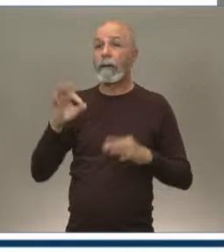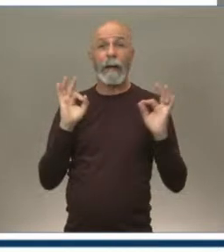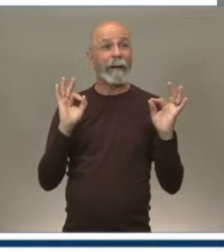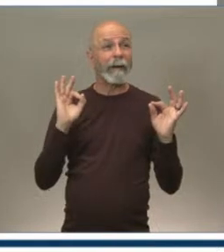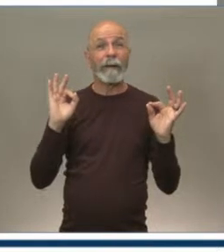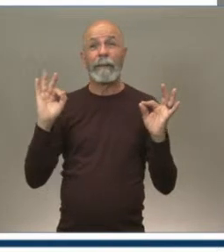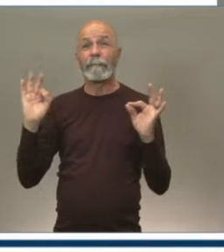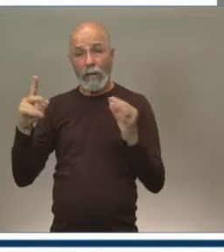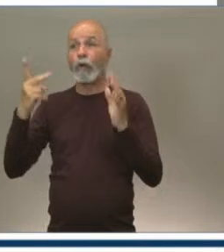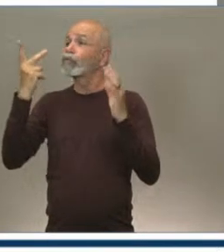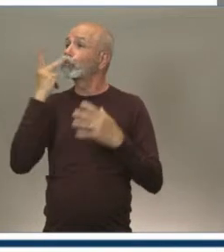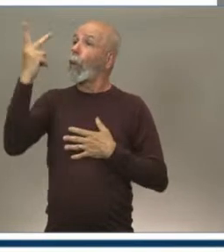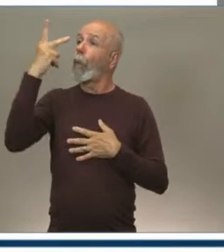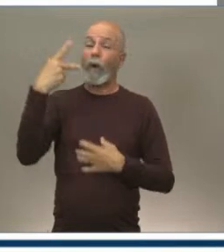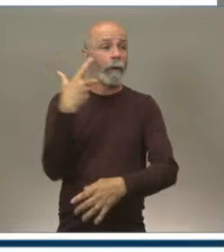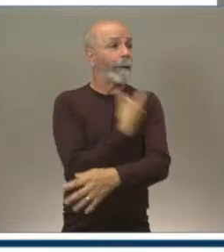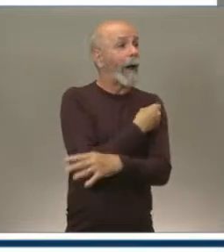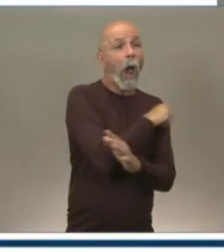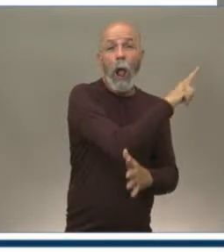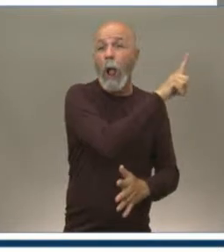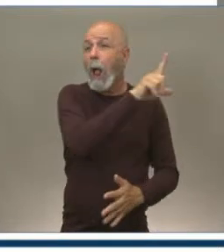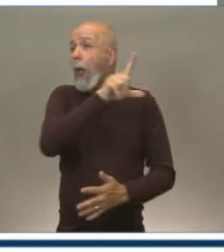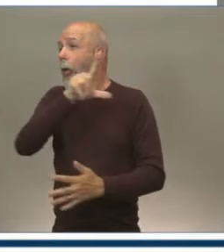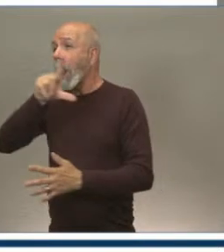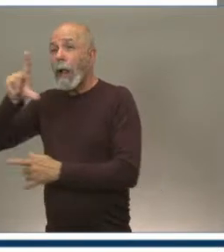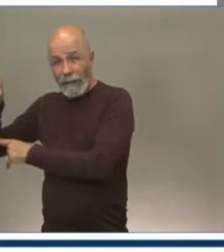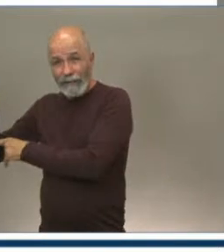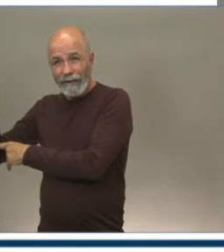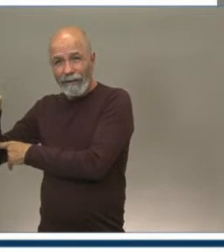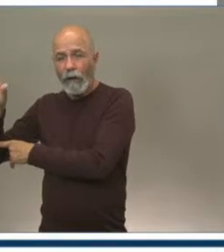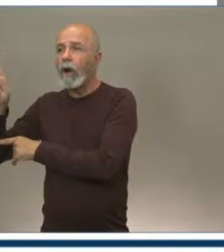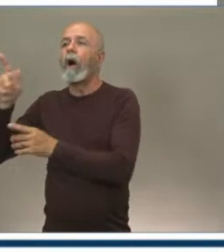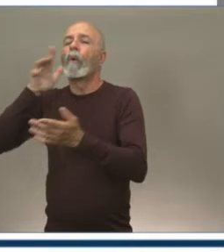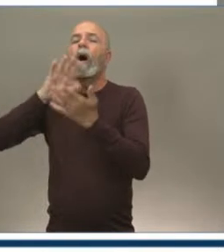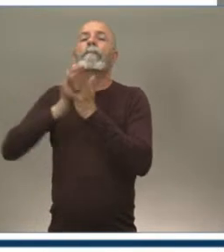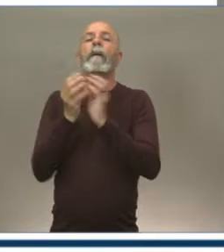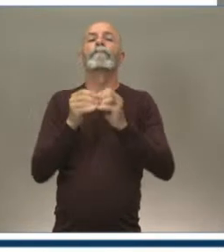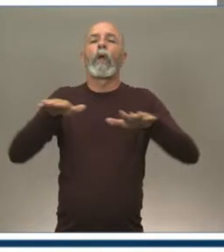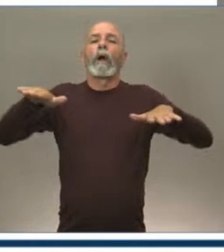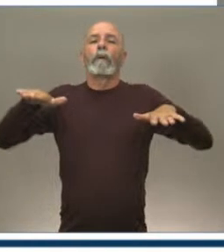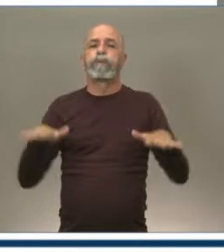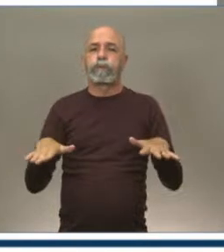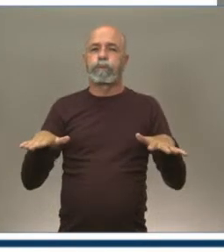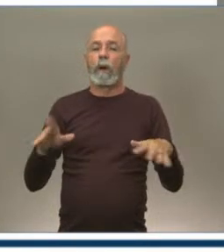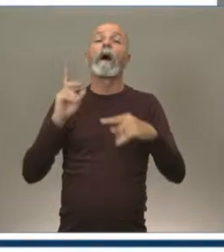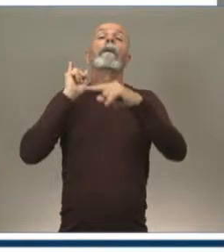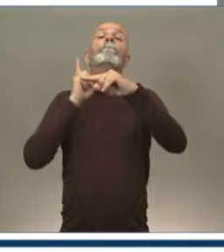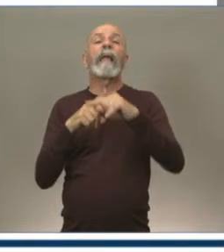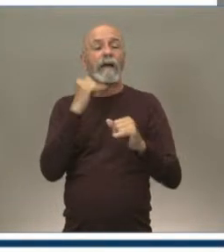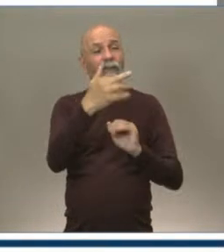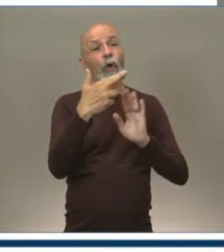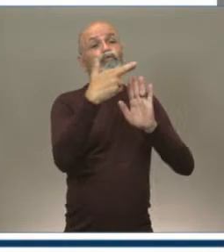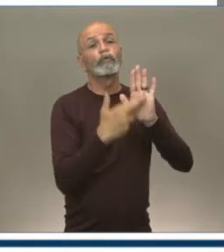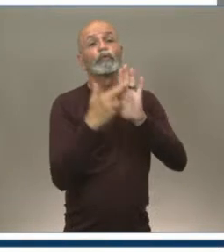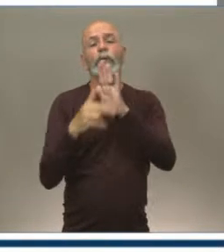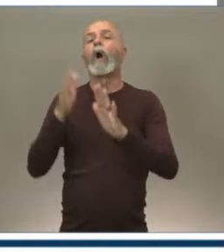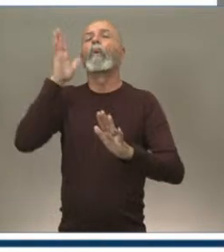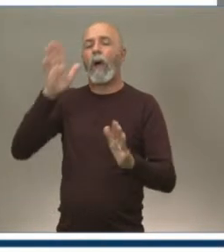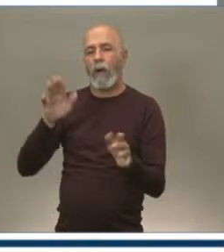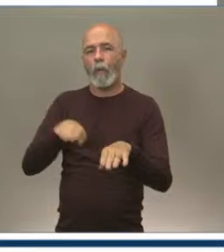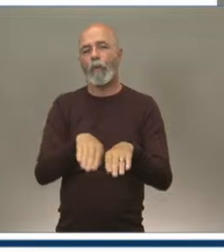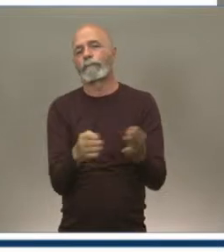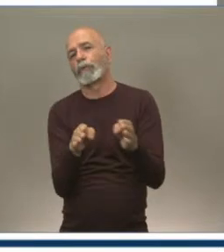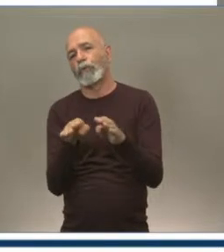doses, we will be able to significantly relax some of the public health measures we've had in place for more than a year. But without